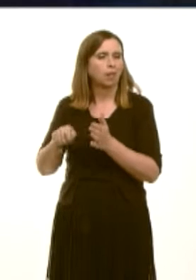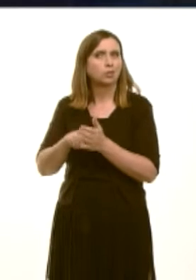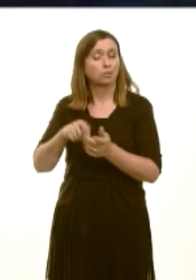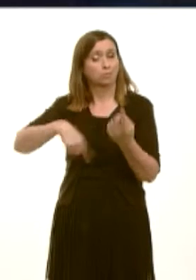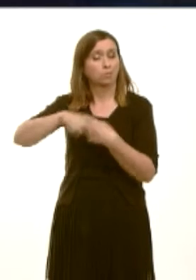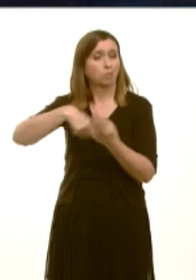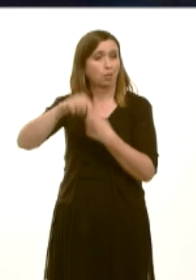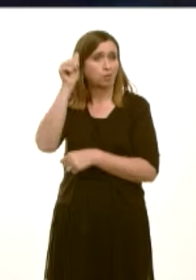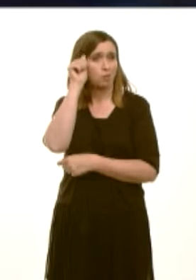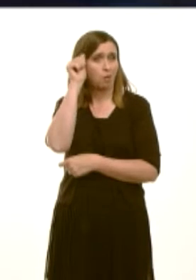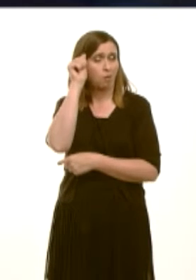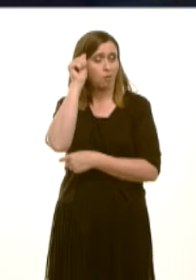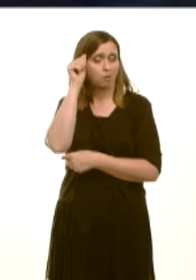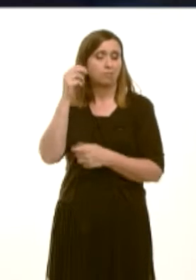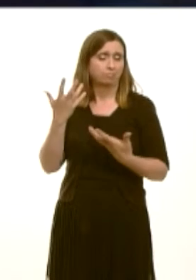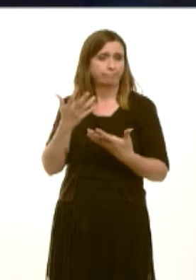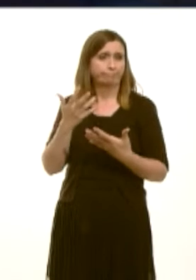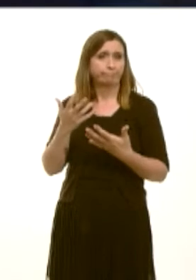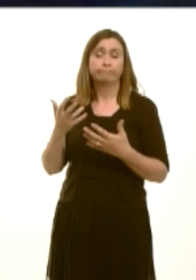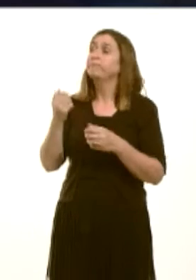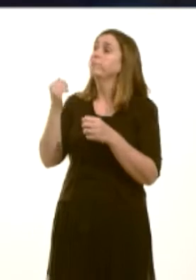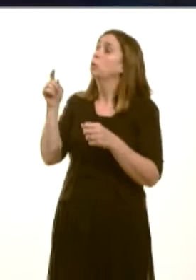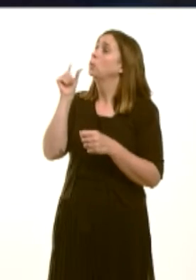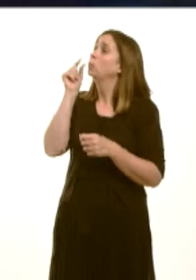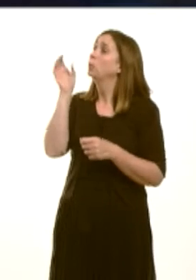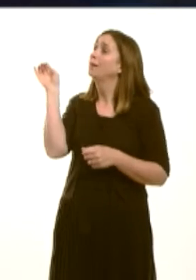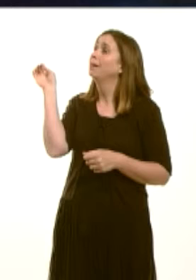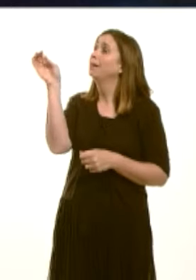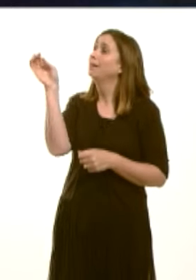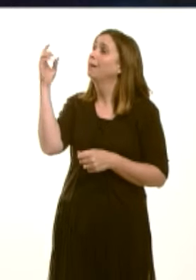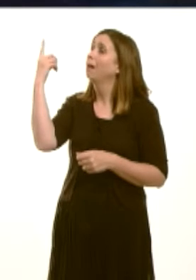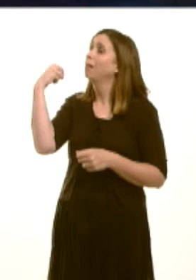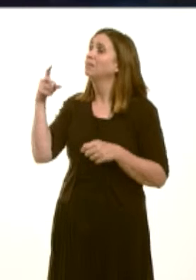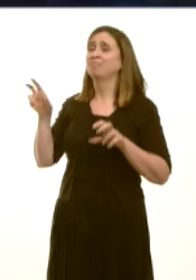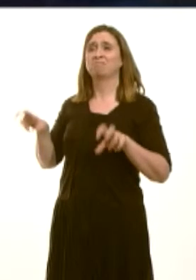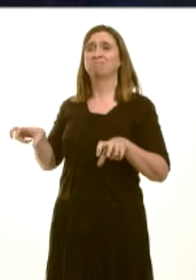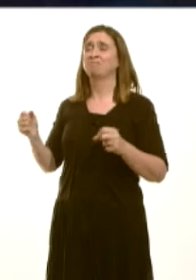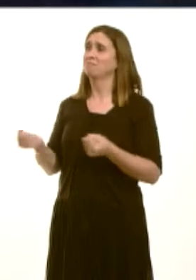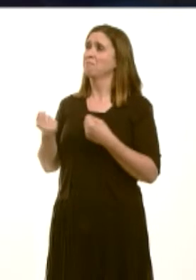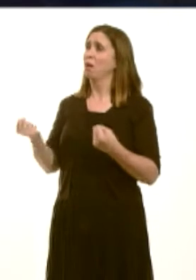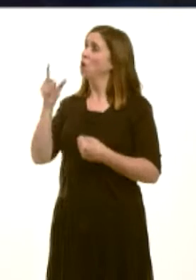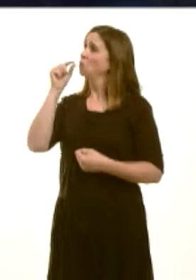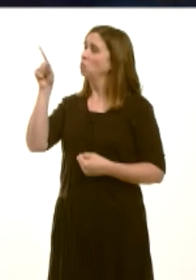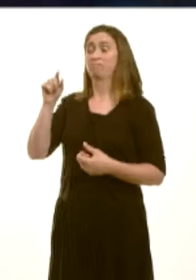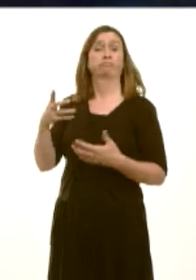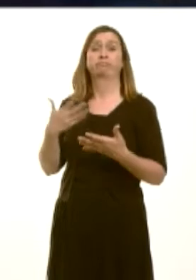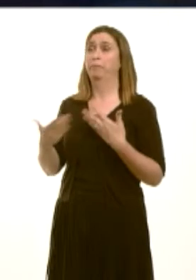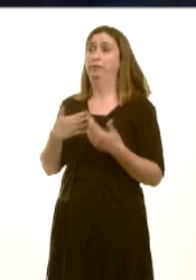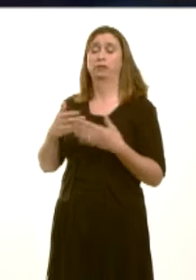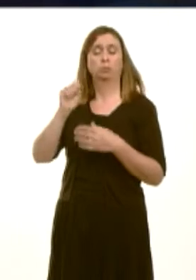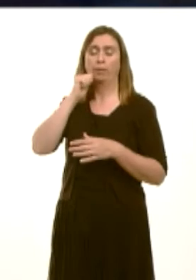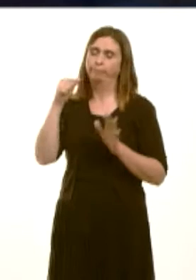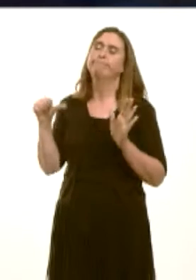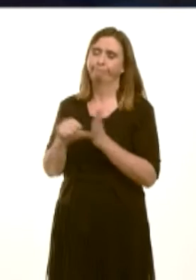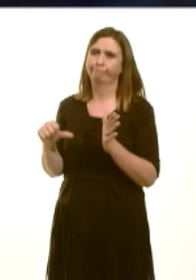be difficult times whichever government takes power in London after May. So are you willing to recognise